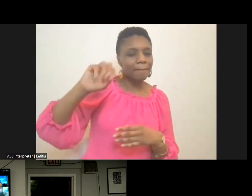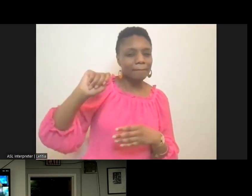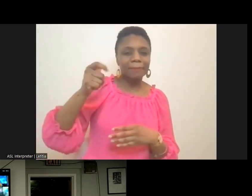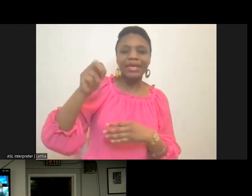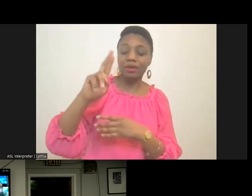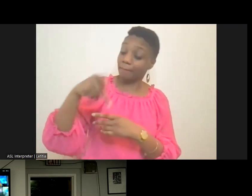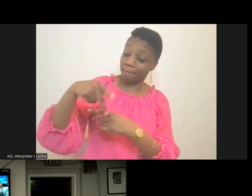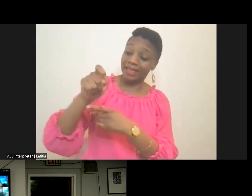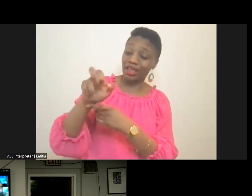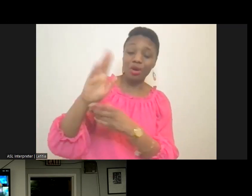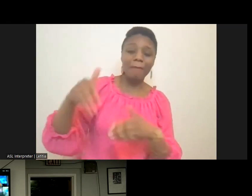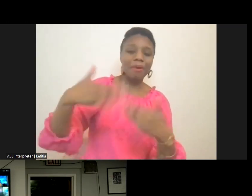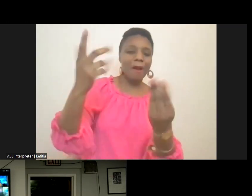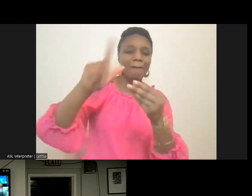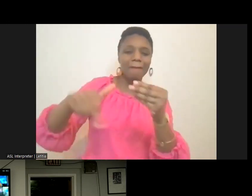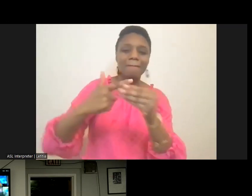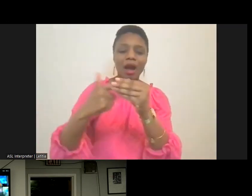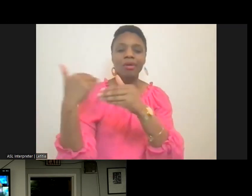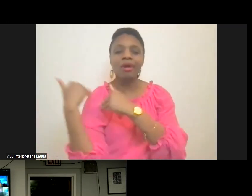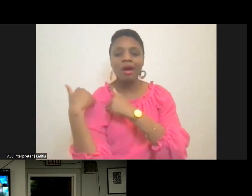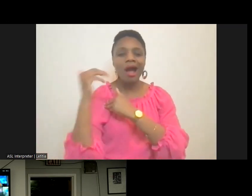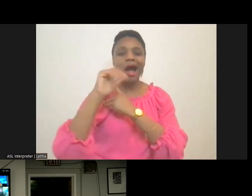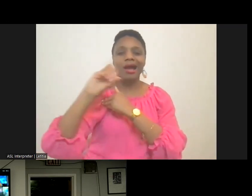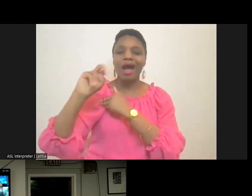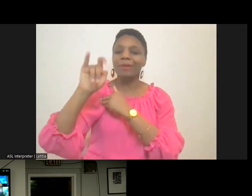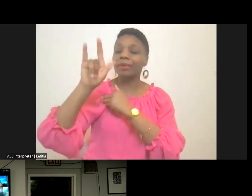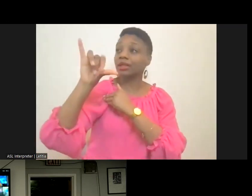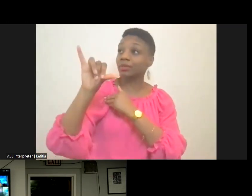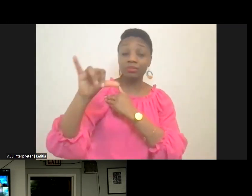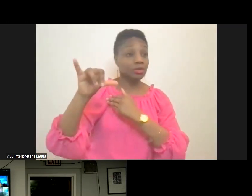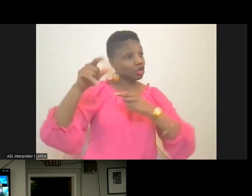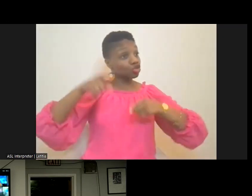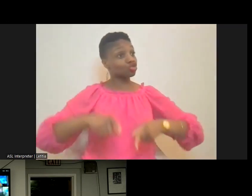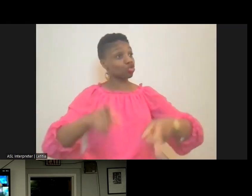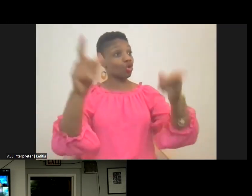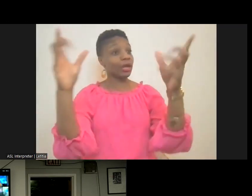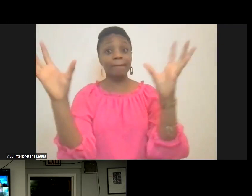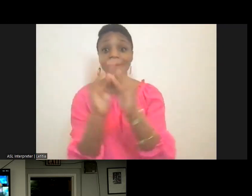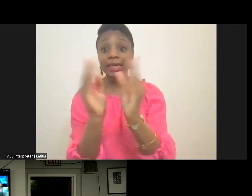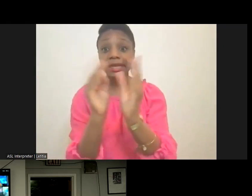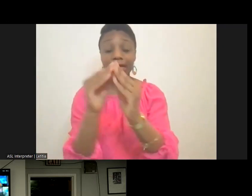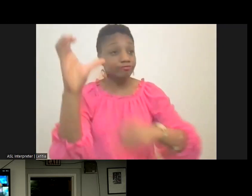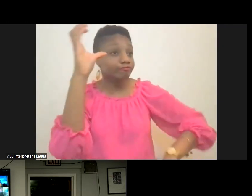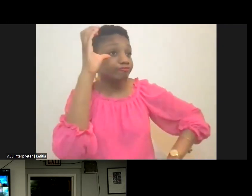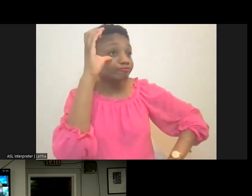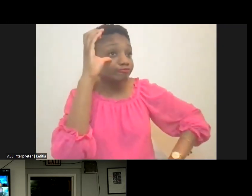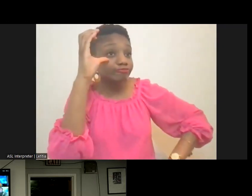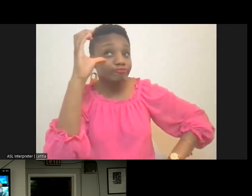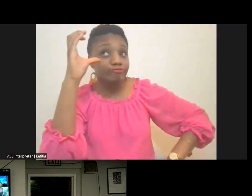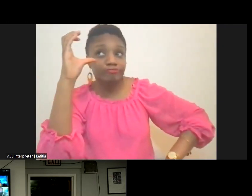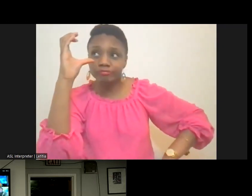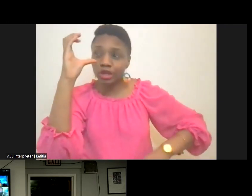accountability and follow-up after listening sessions. Listening sessions are great. And as Madeline articulated, there is